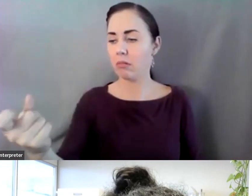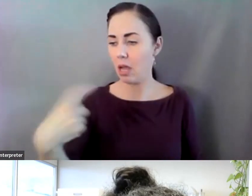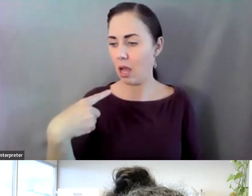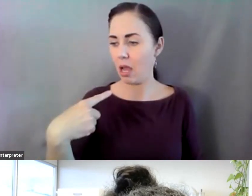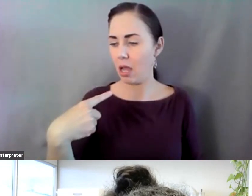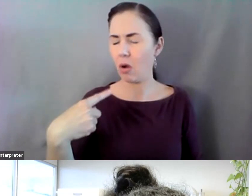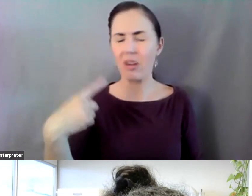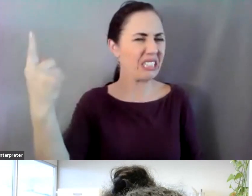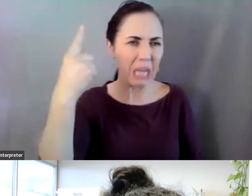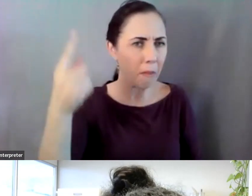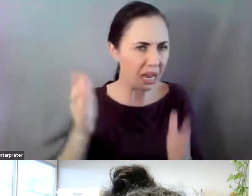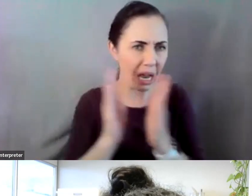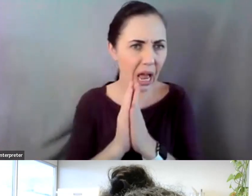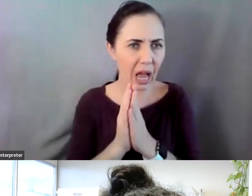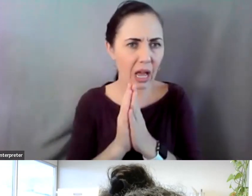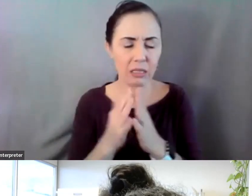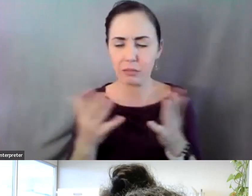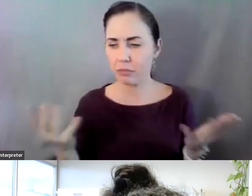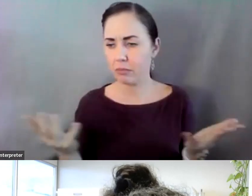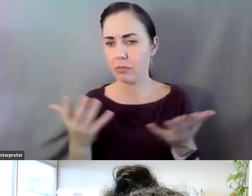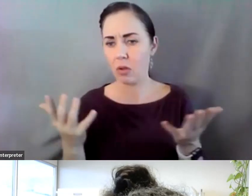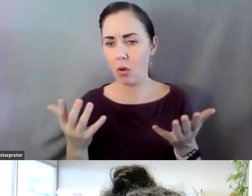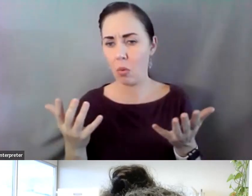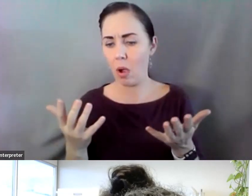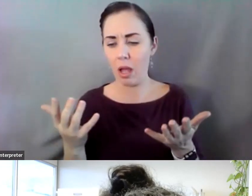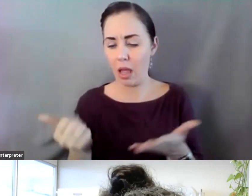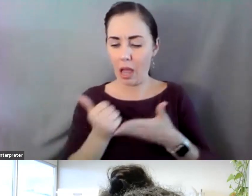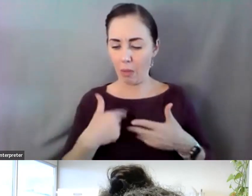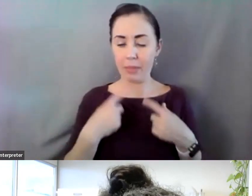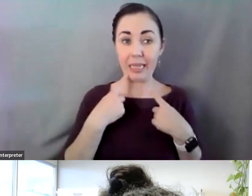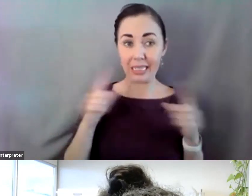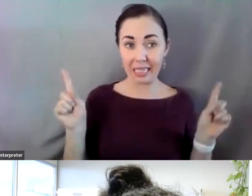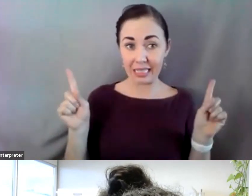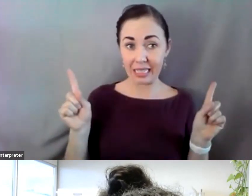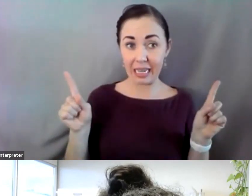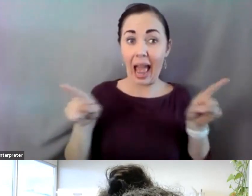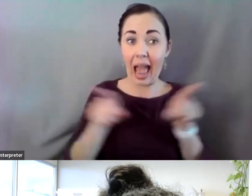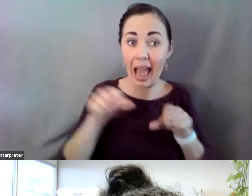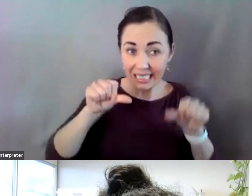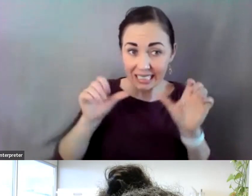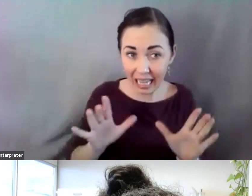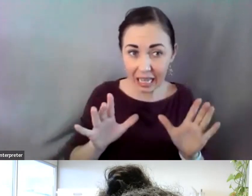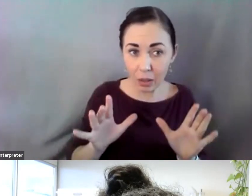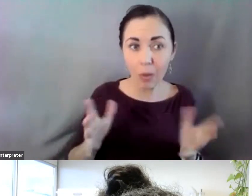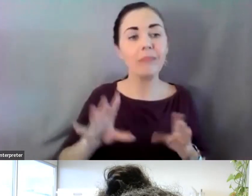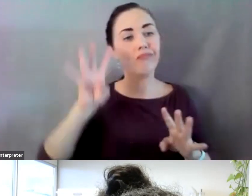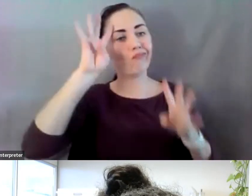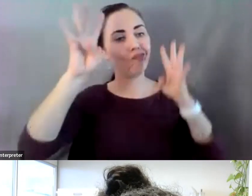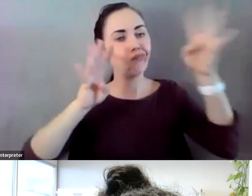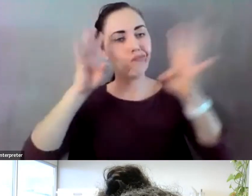or somebody asked what they thought contributed to my success as a scientist. And I would say that it's creativity,